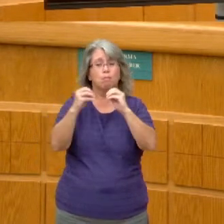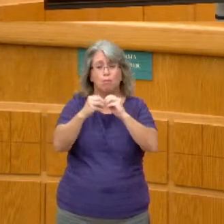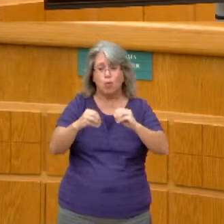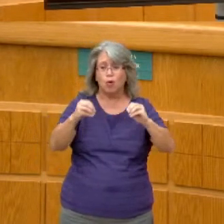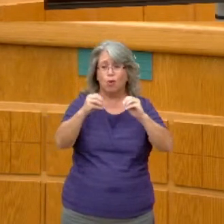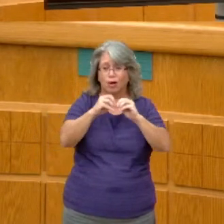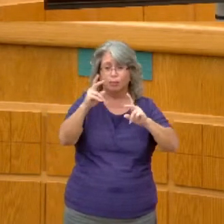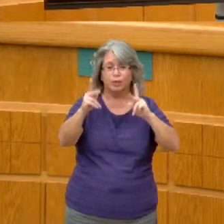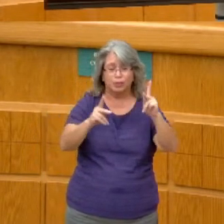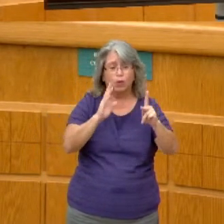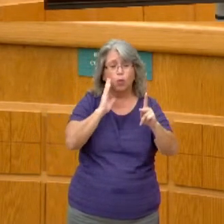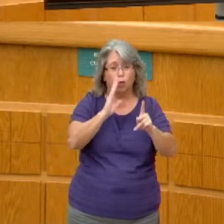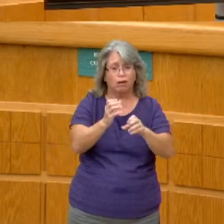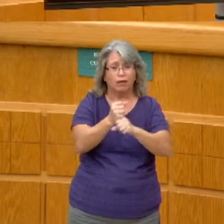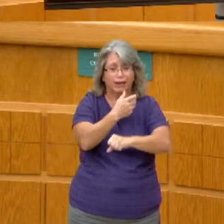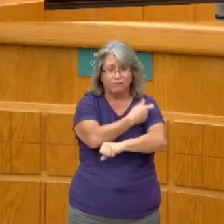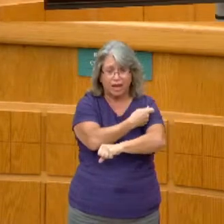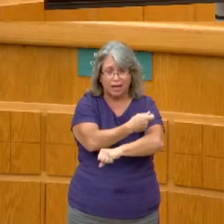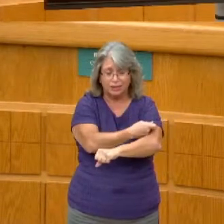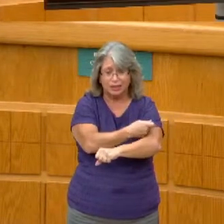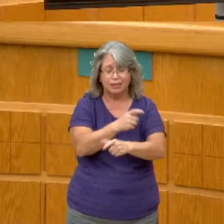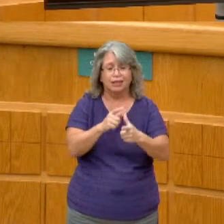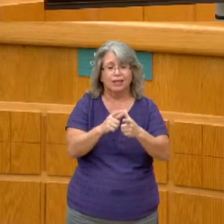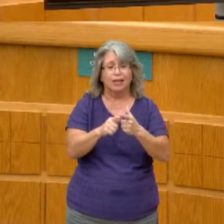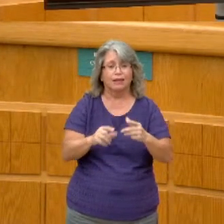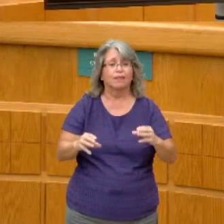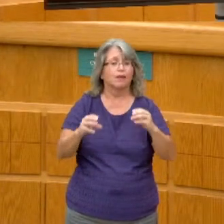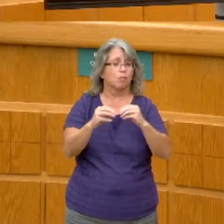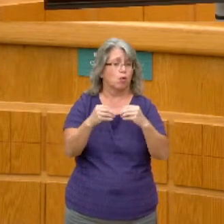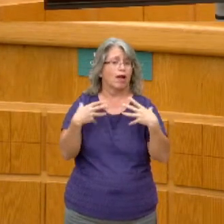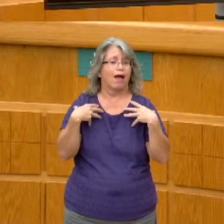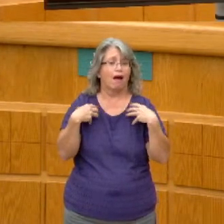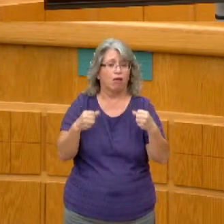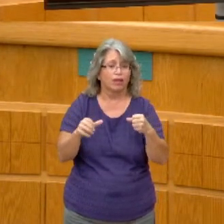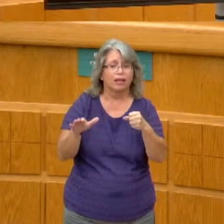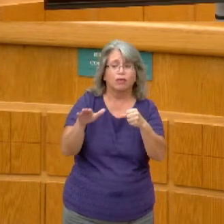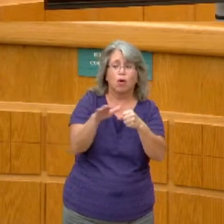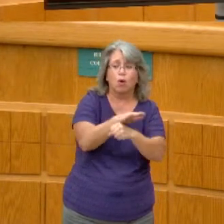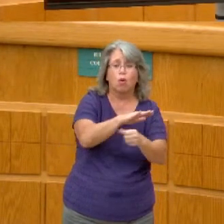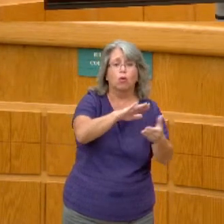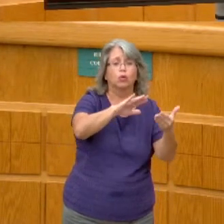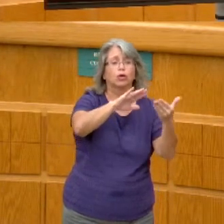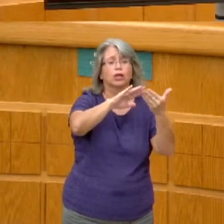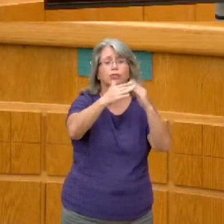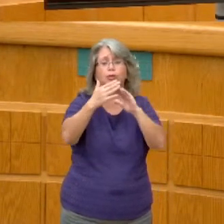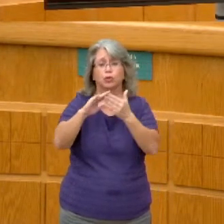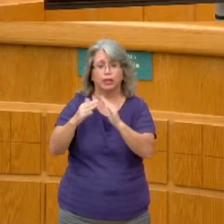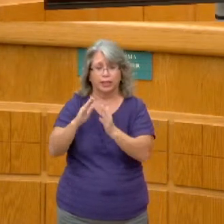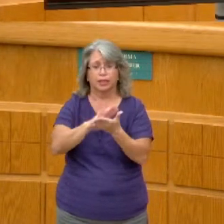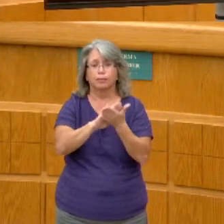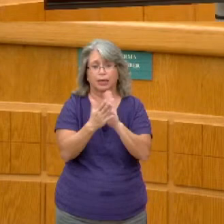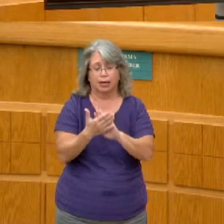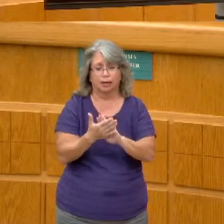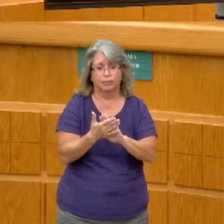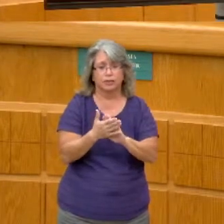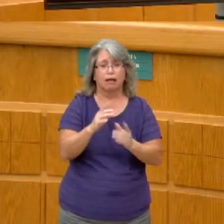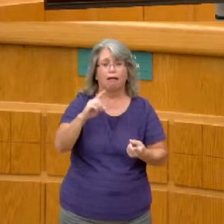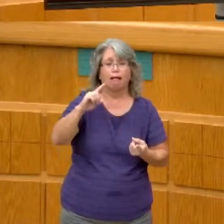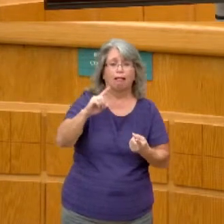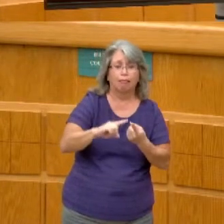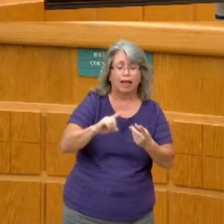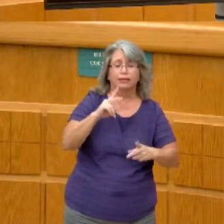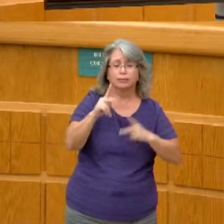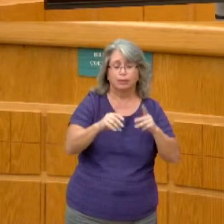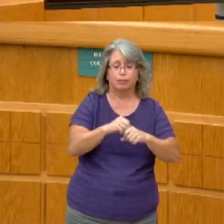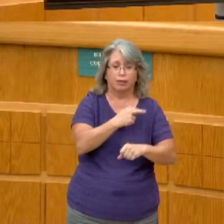the more healthy as a community we become, and the less people we have in the hospital. Each